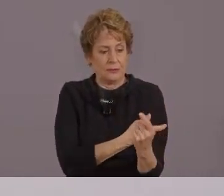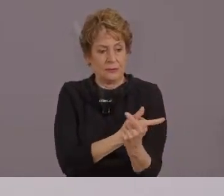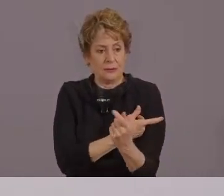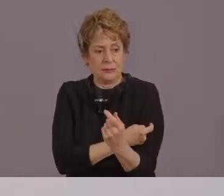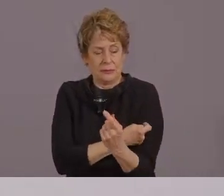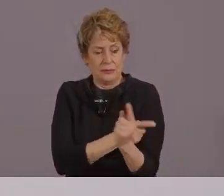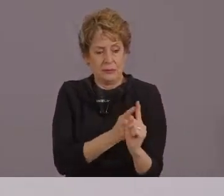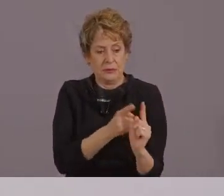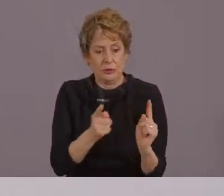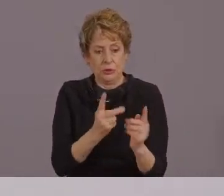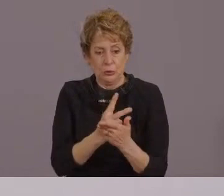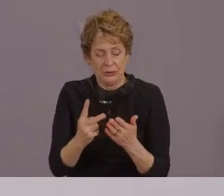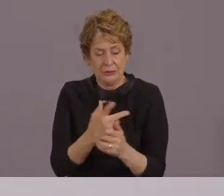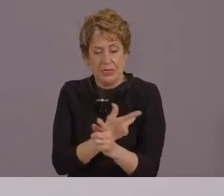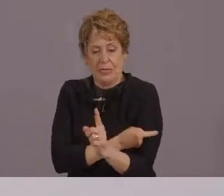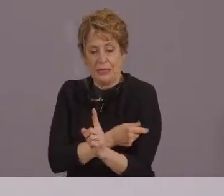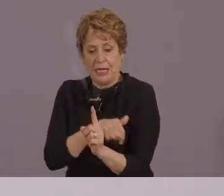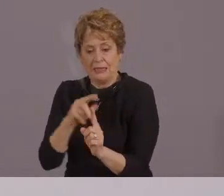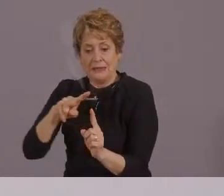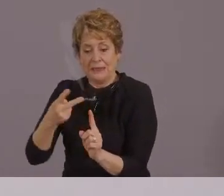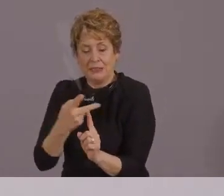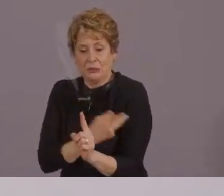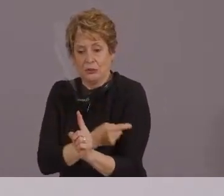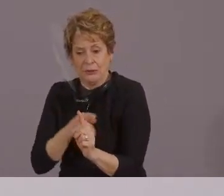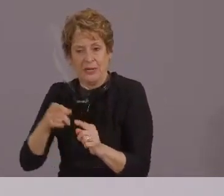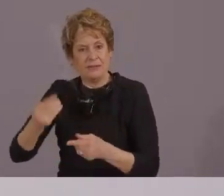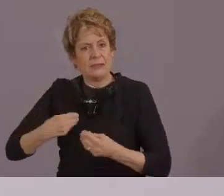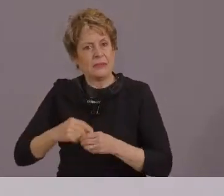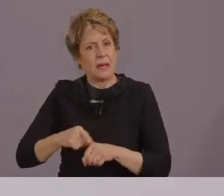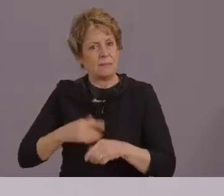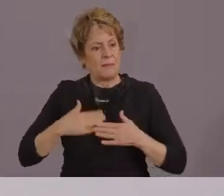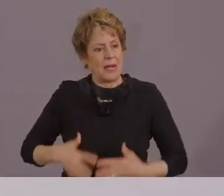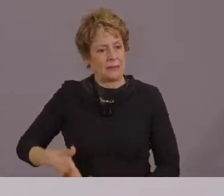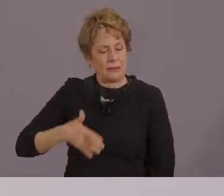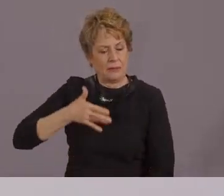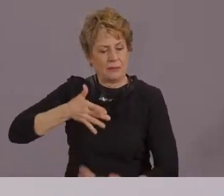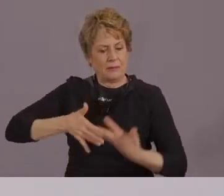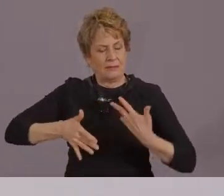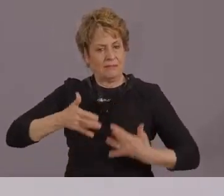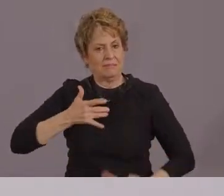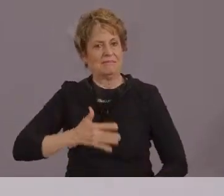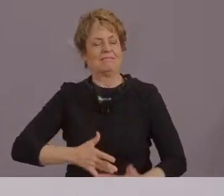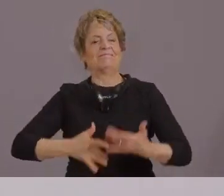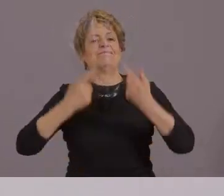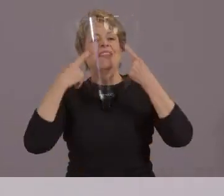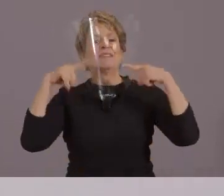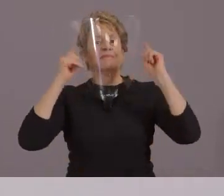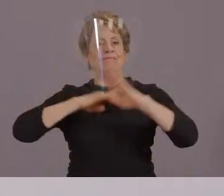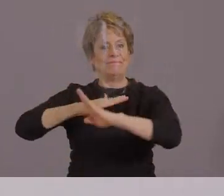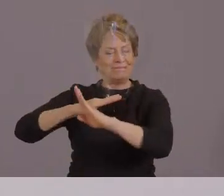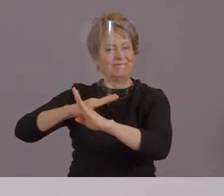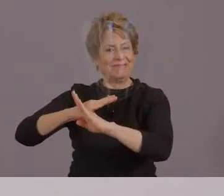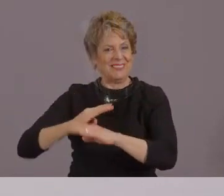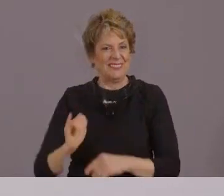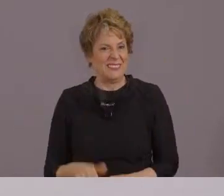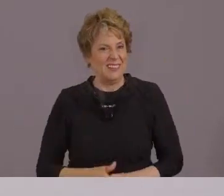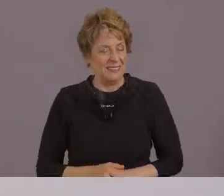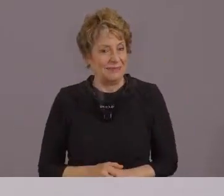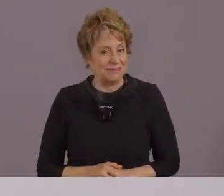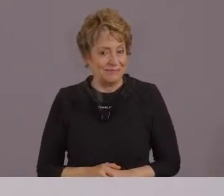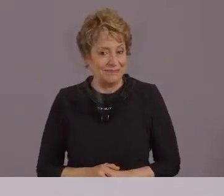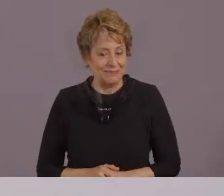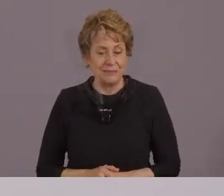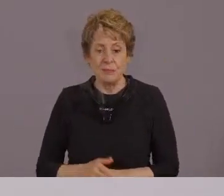were following them even as mandates are still probably going to be following them even as recommendations. Okay, and then just my